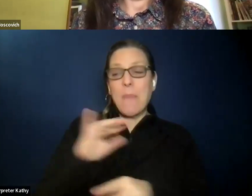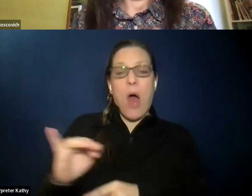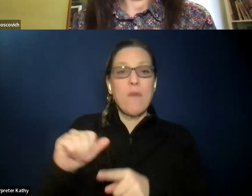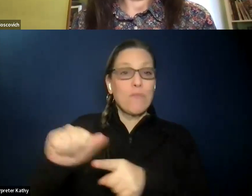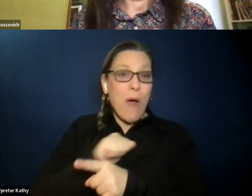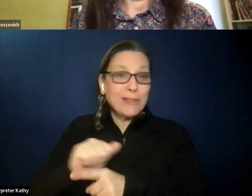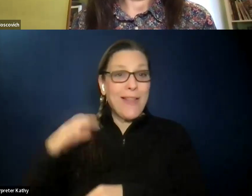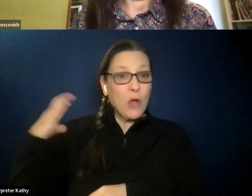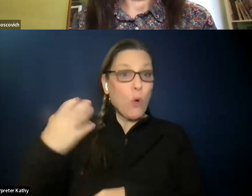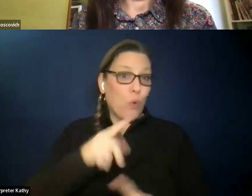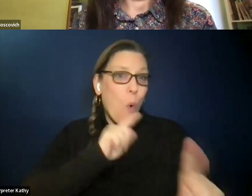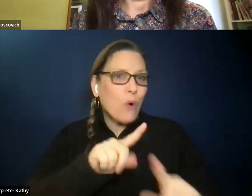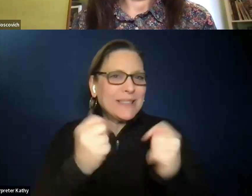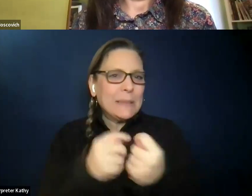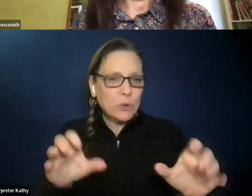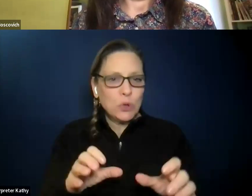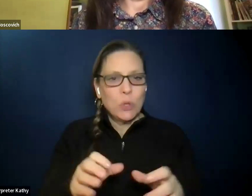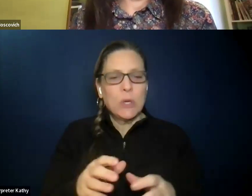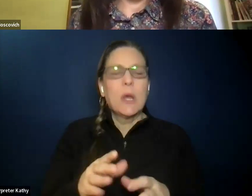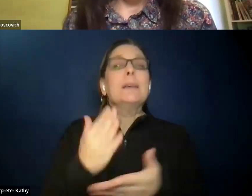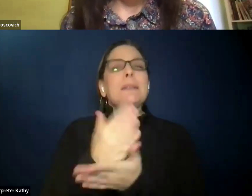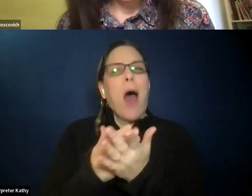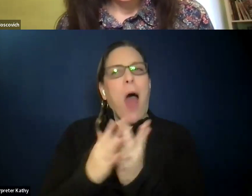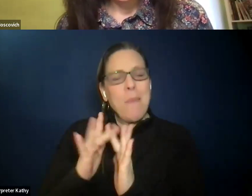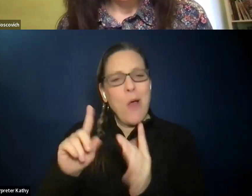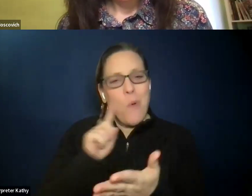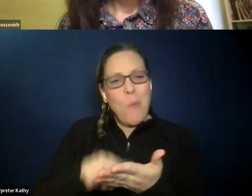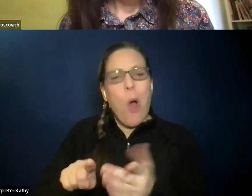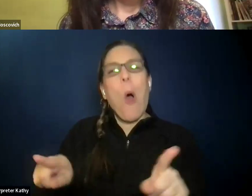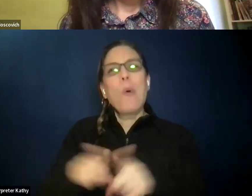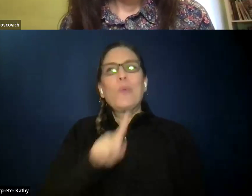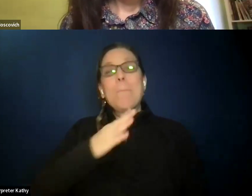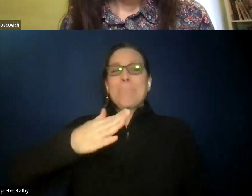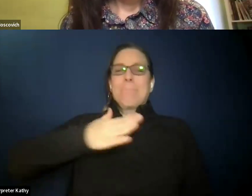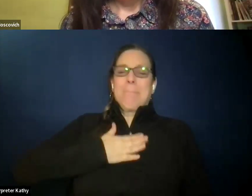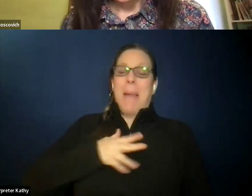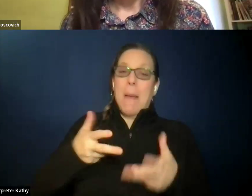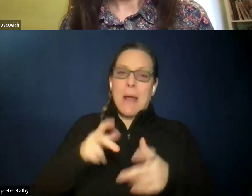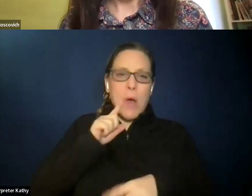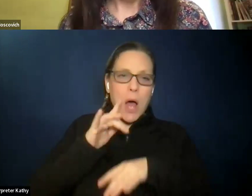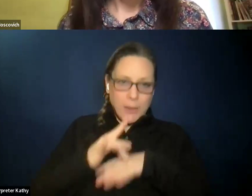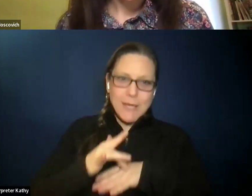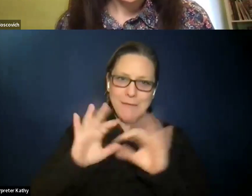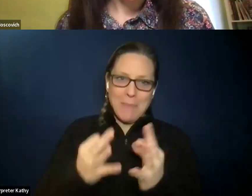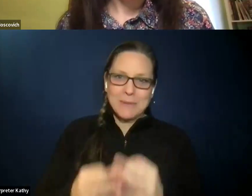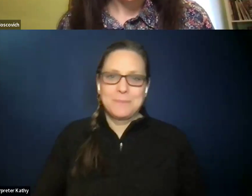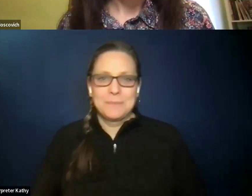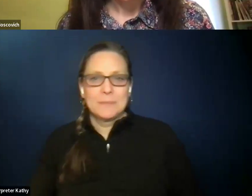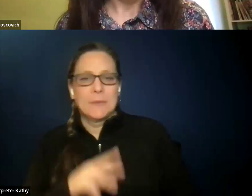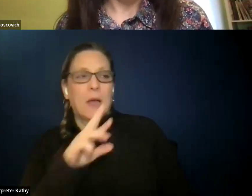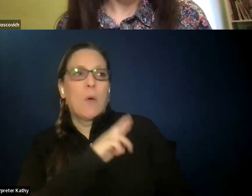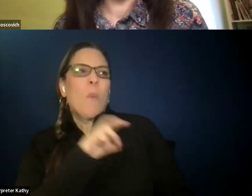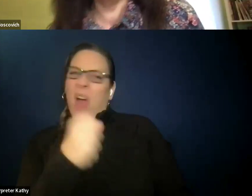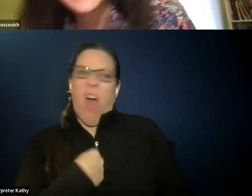and things like that was, some internet research, but also really leaning into my basketball obsessed family. Yeah, I was no help with